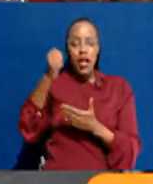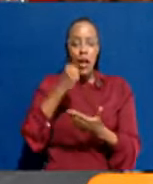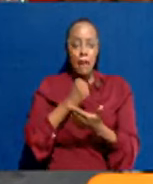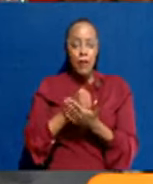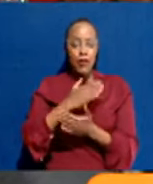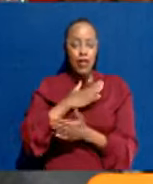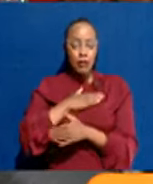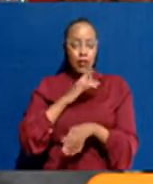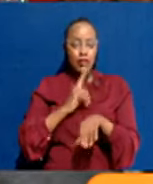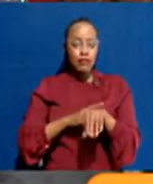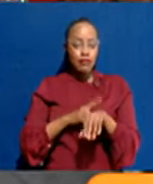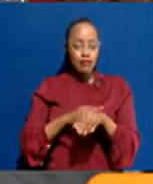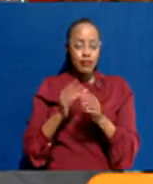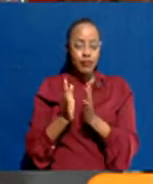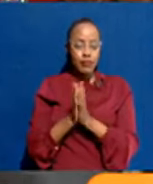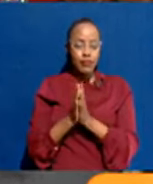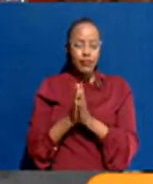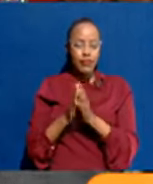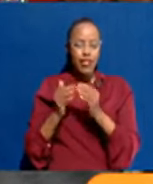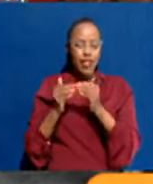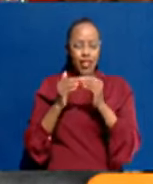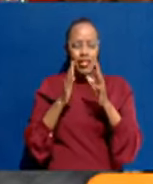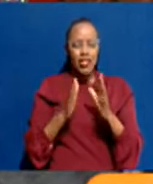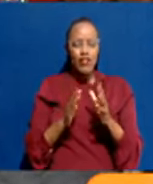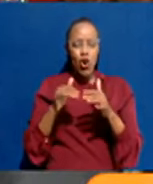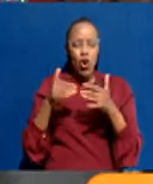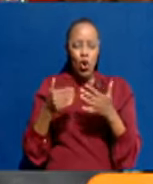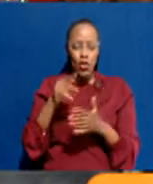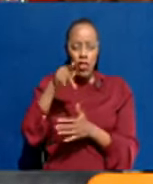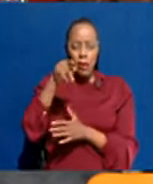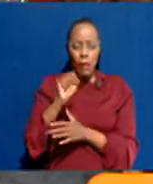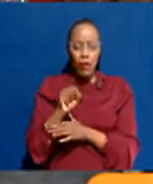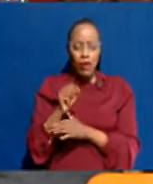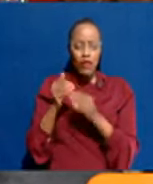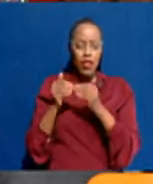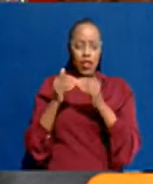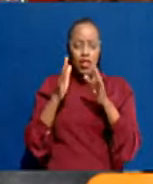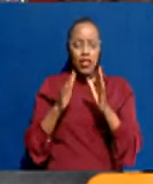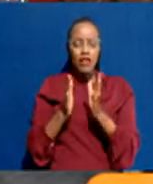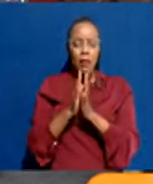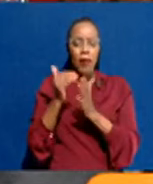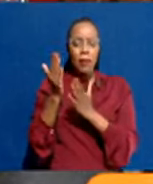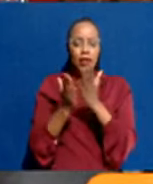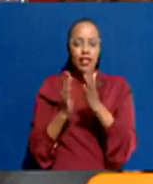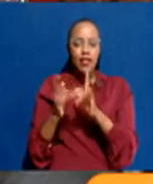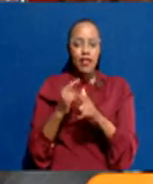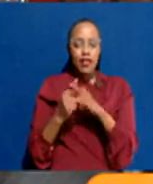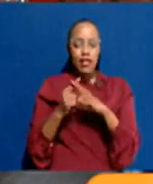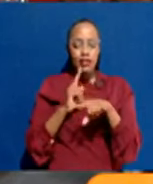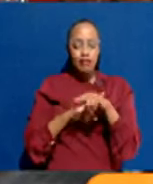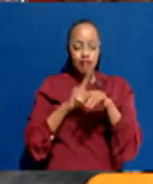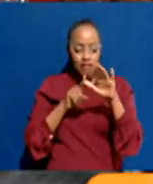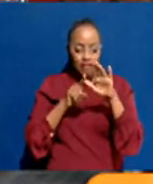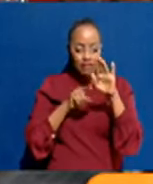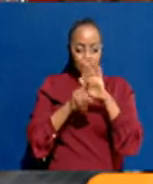as head of public, or his permanent secretary, head of public service, now I went to his